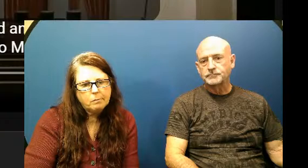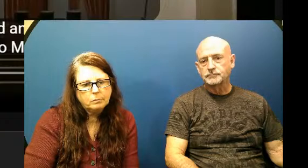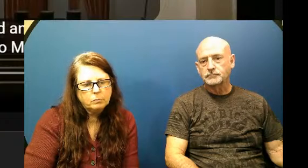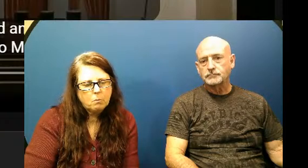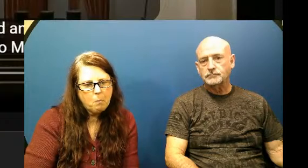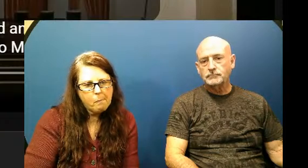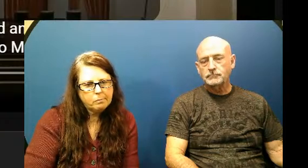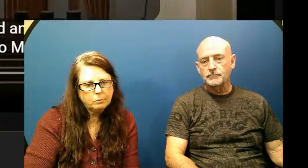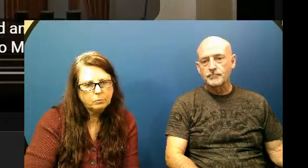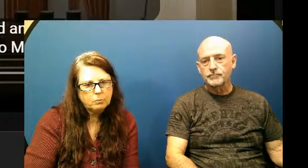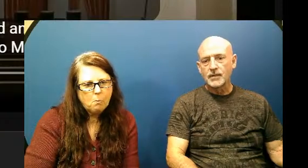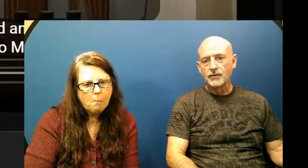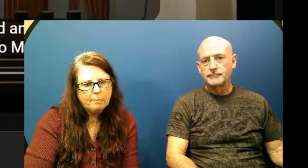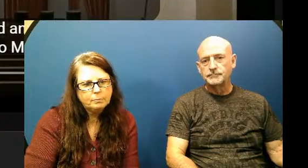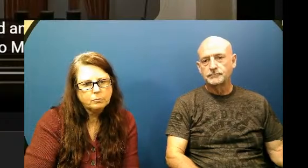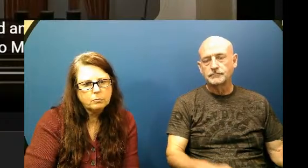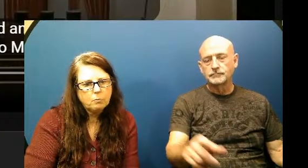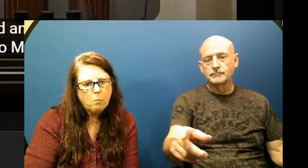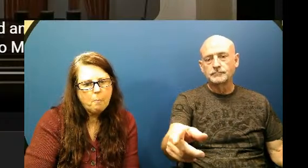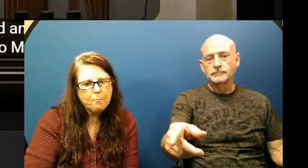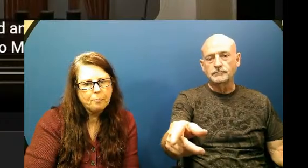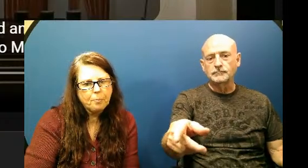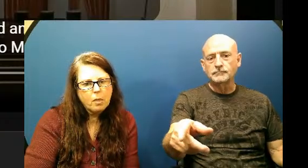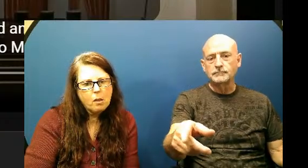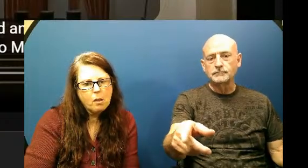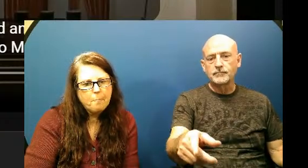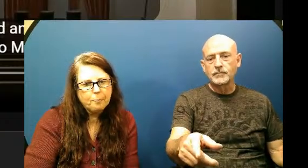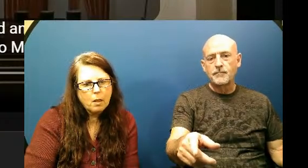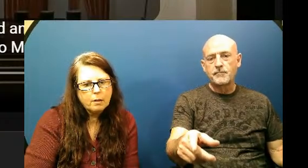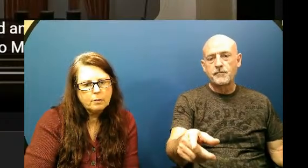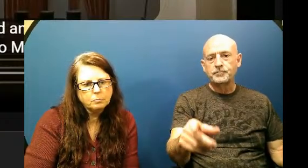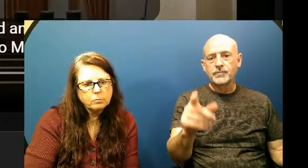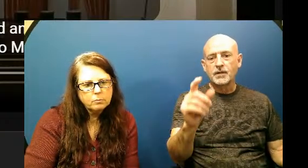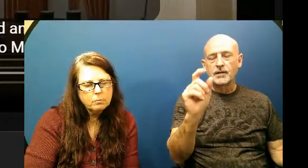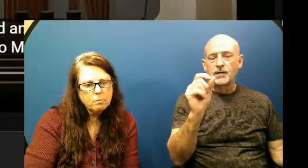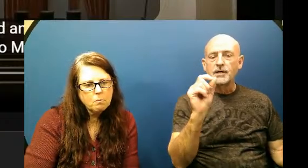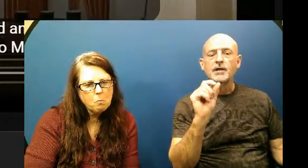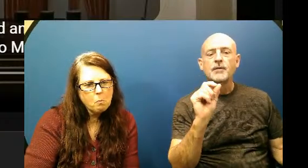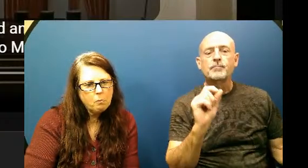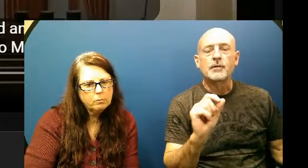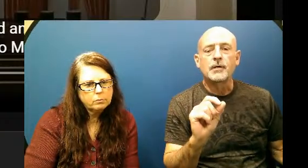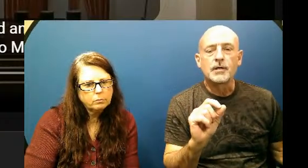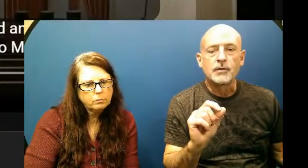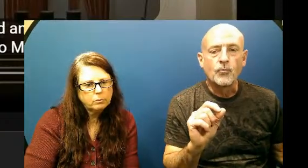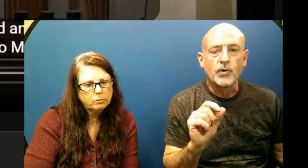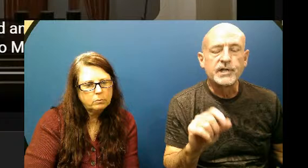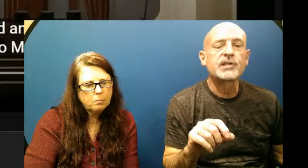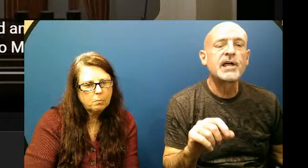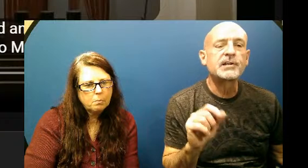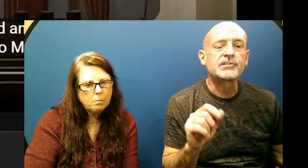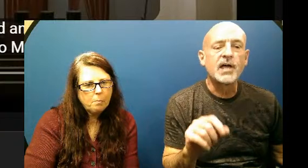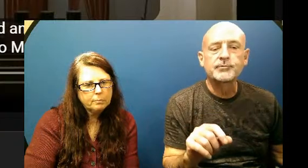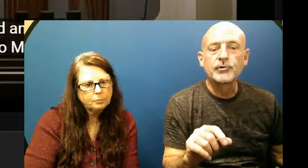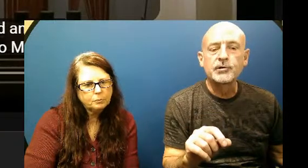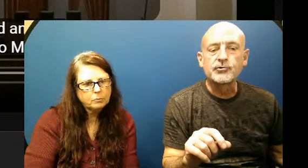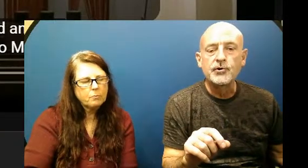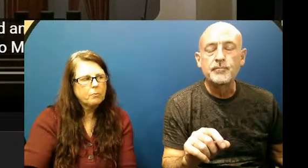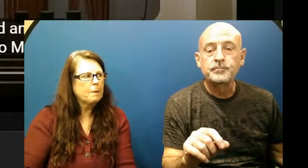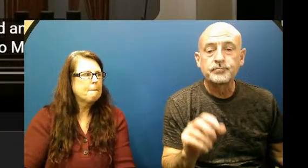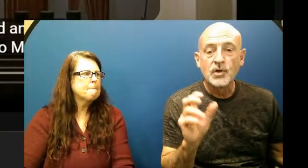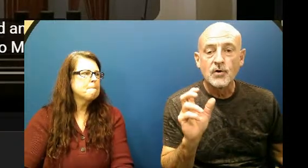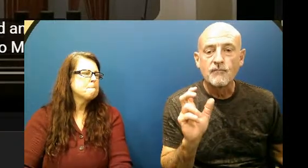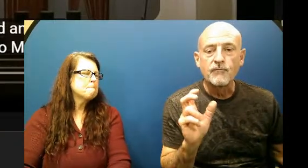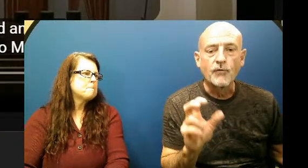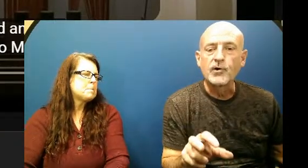is an impermissible government interest. And you look throughout our history and tradition, and I think the place I would point you most. What he's saying is absolutely